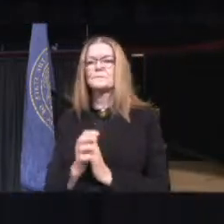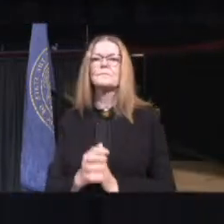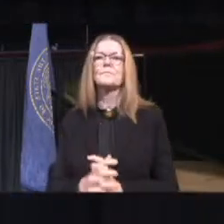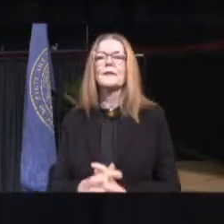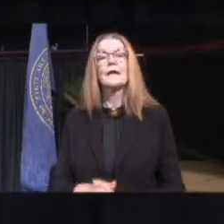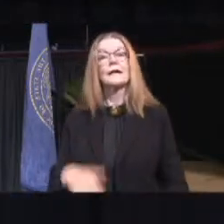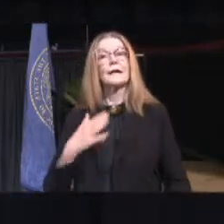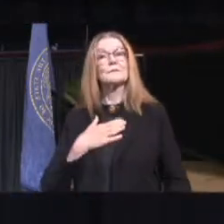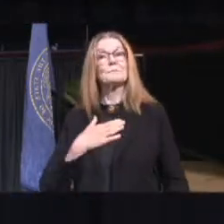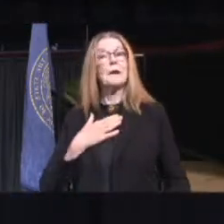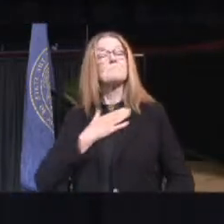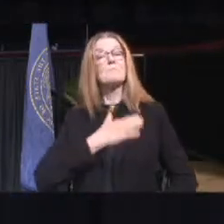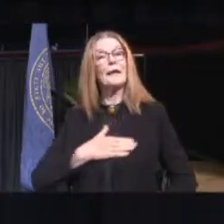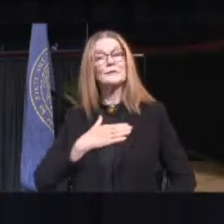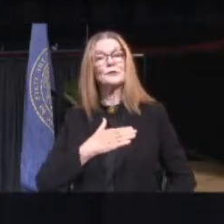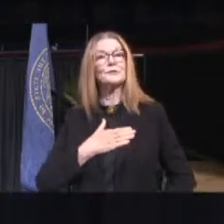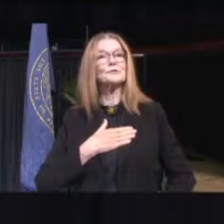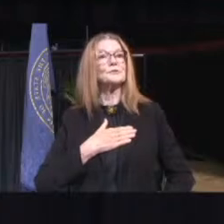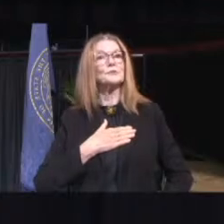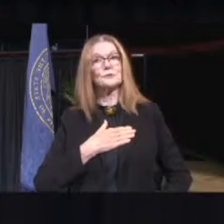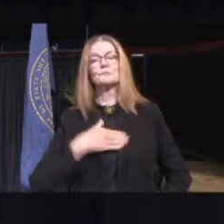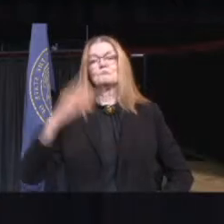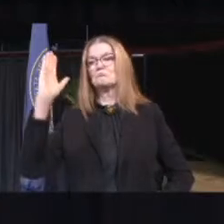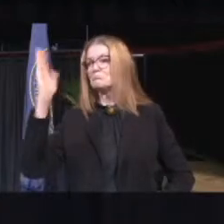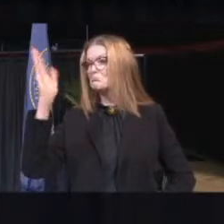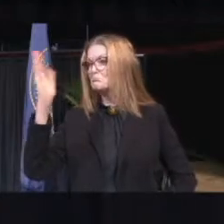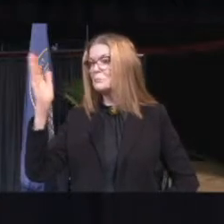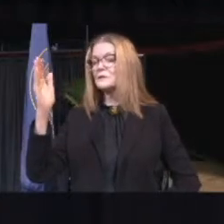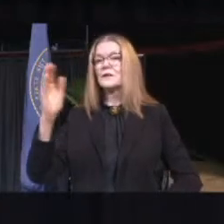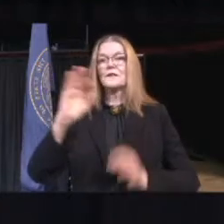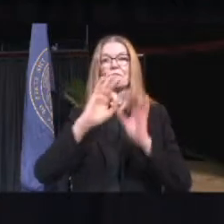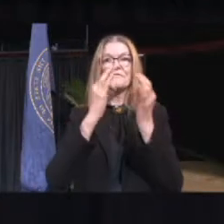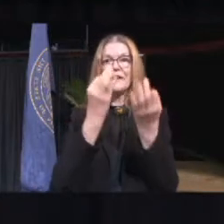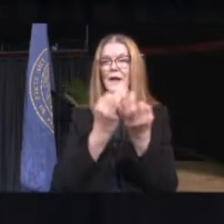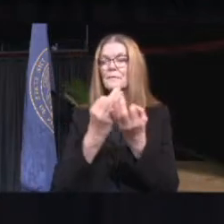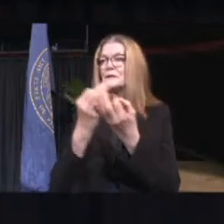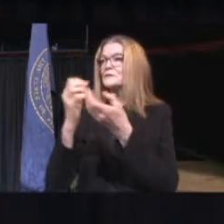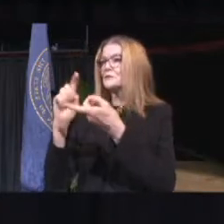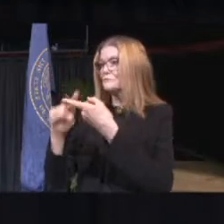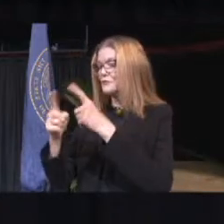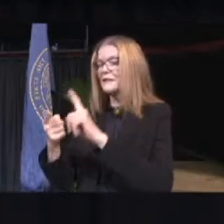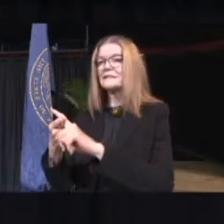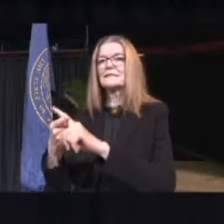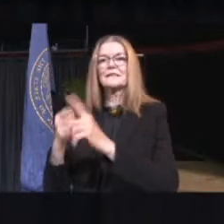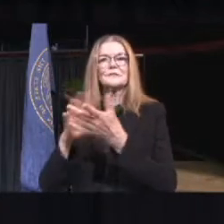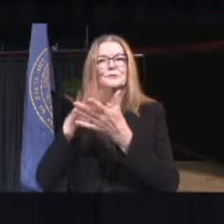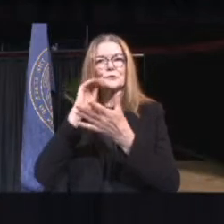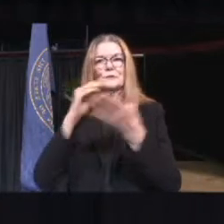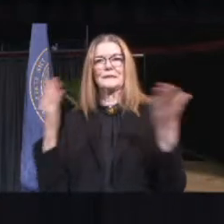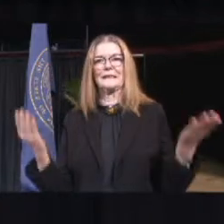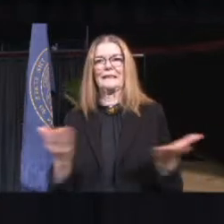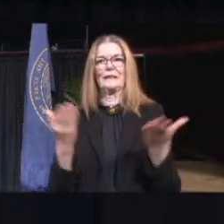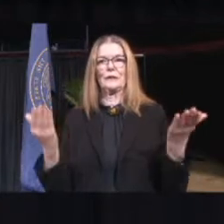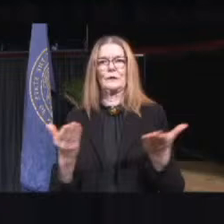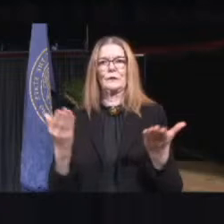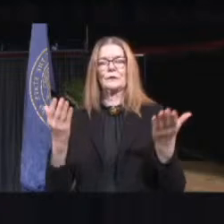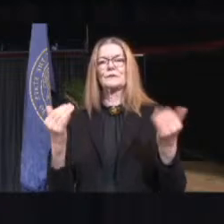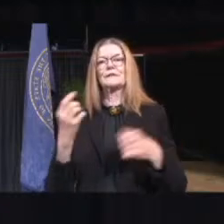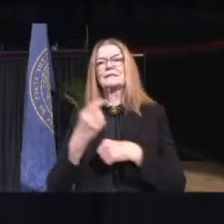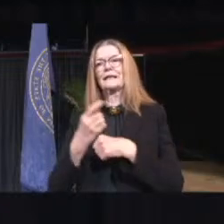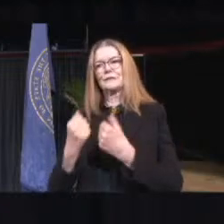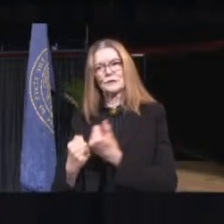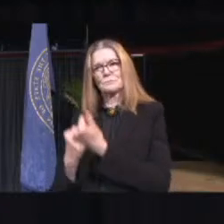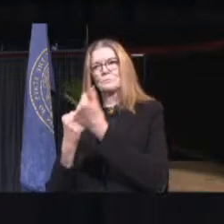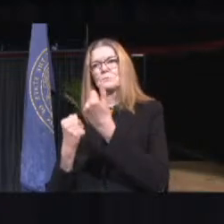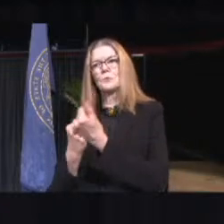It is my pleasure to address the families, friends, and students here today in support of Lincoln East High School's class of